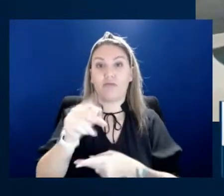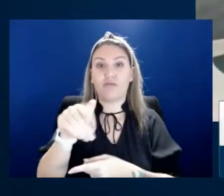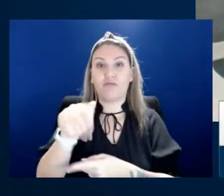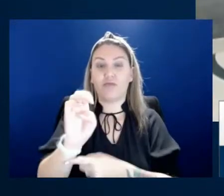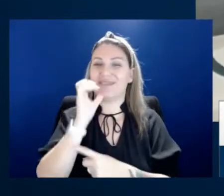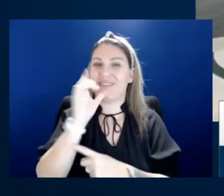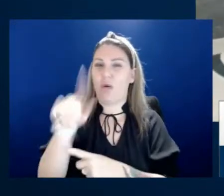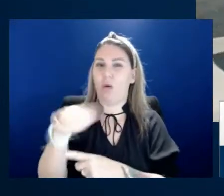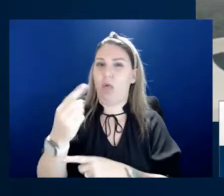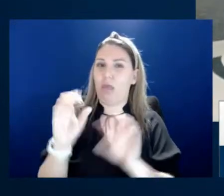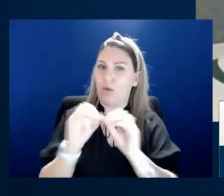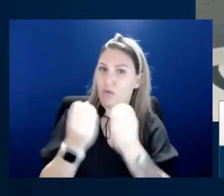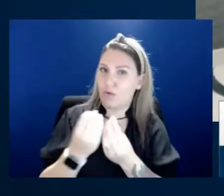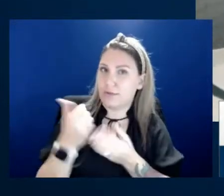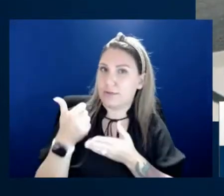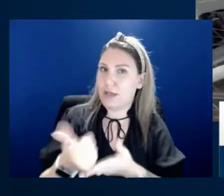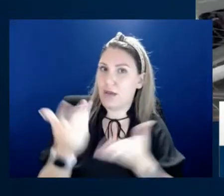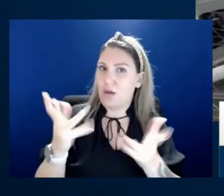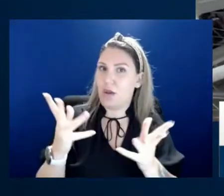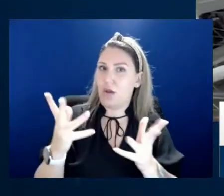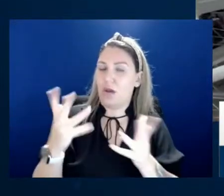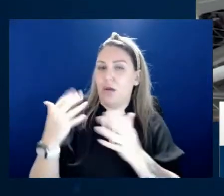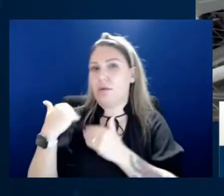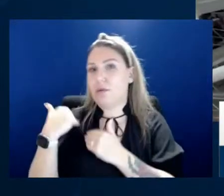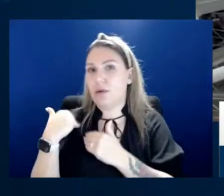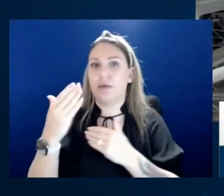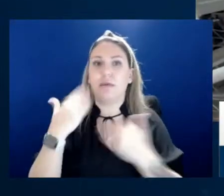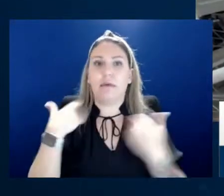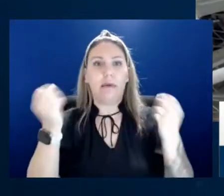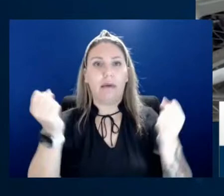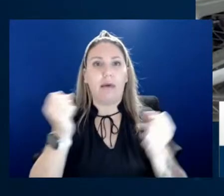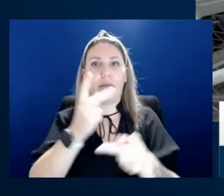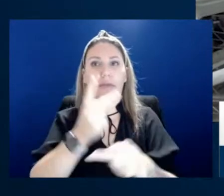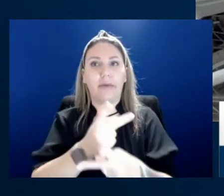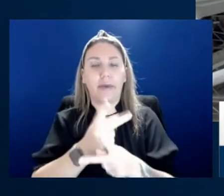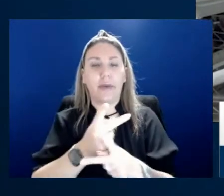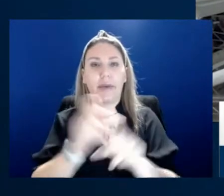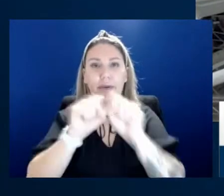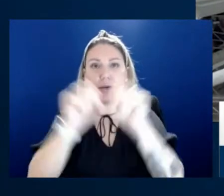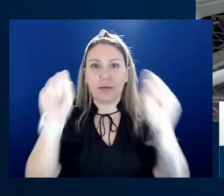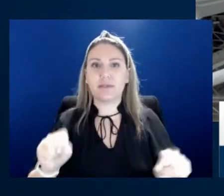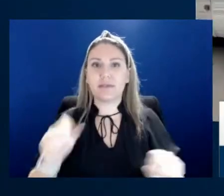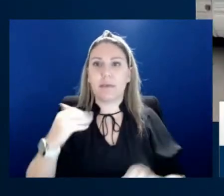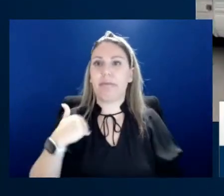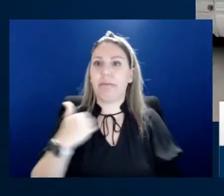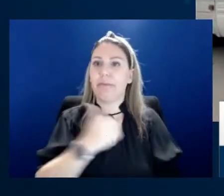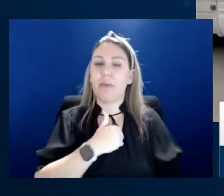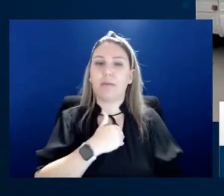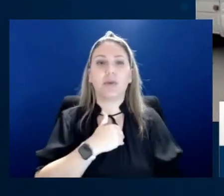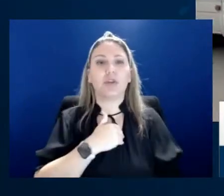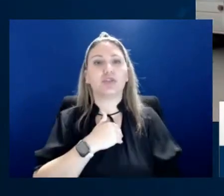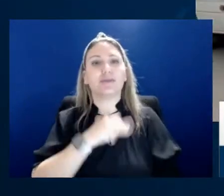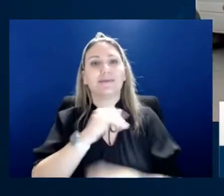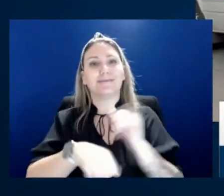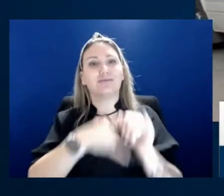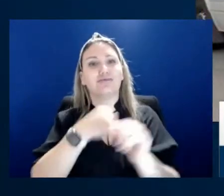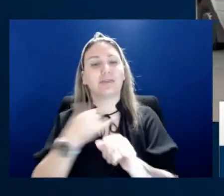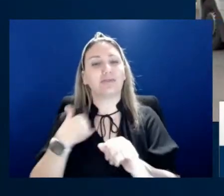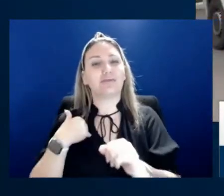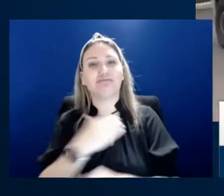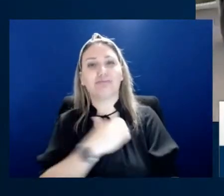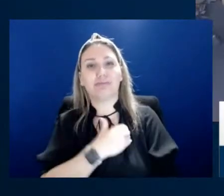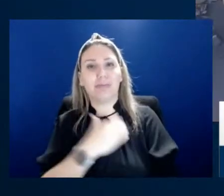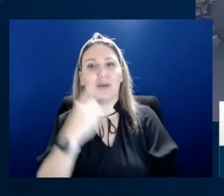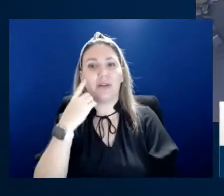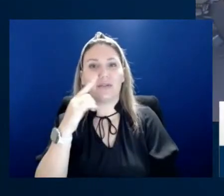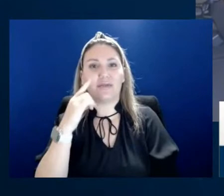an already burdened healthcare system in Ukraine. Members of the International Committee of the Red Cross helped transport 10 patients